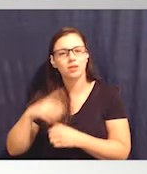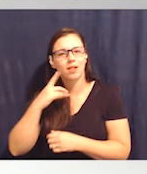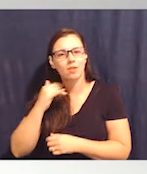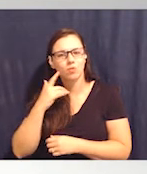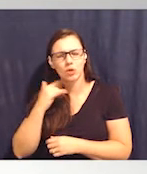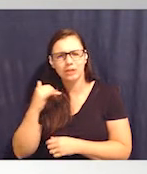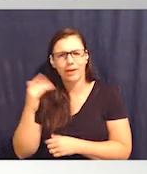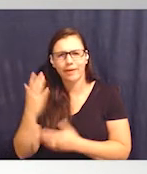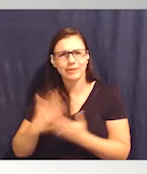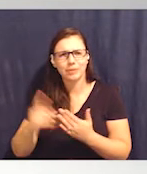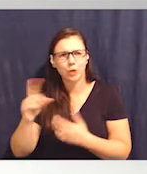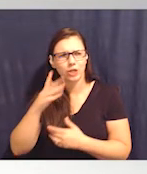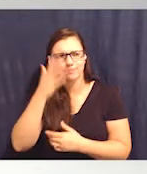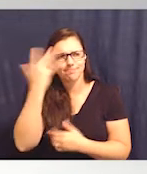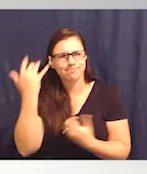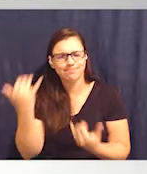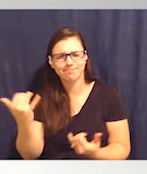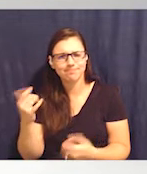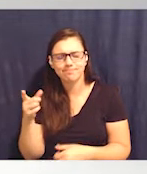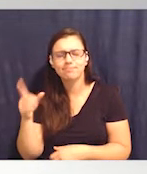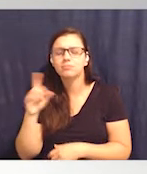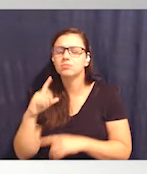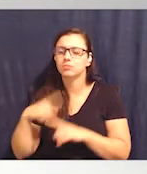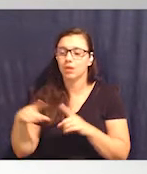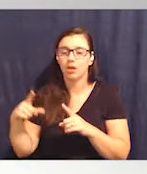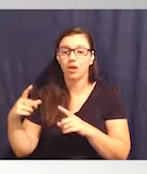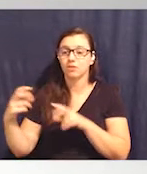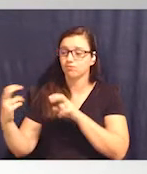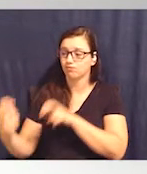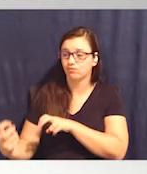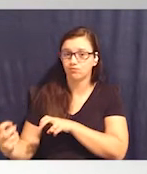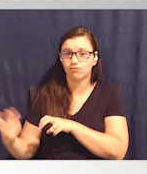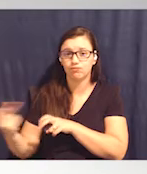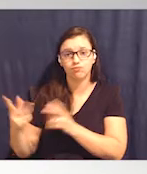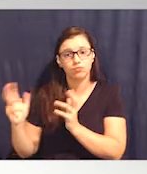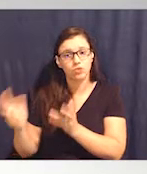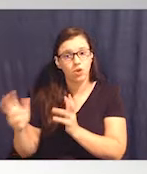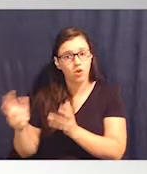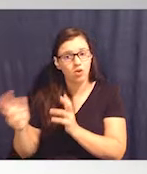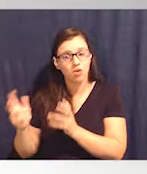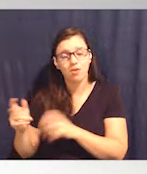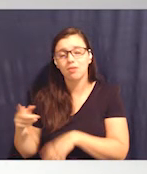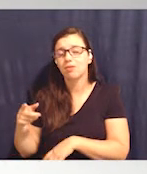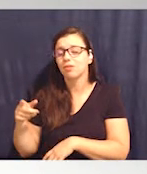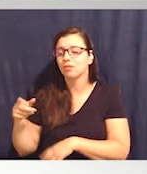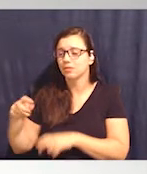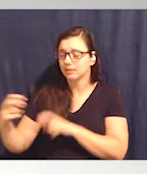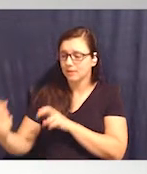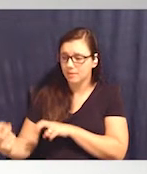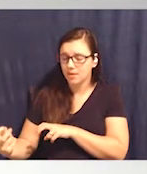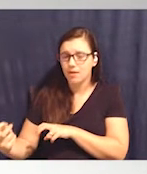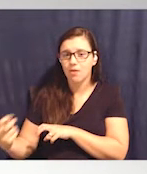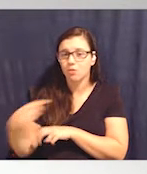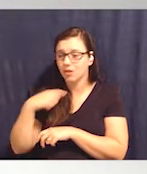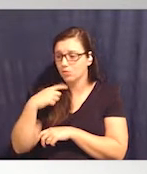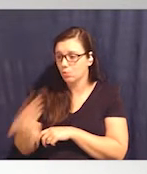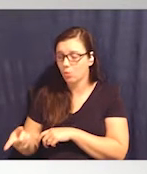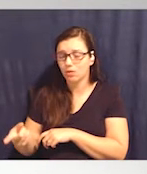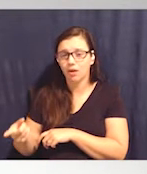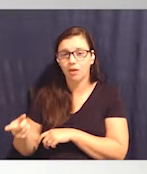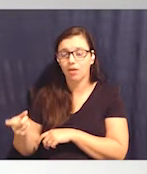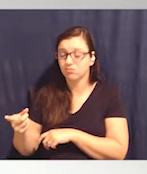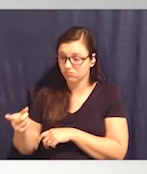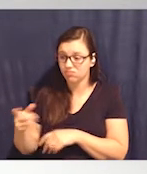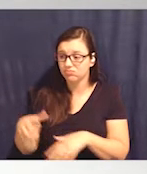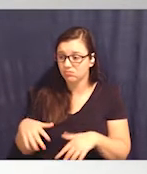so long. But he just sat him down. They were talking. He sat him down and told him, it took me 4